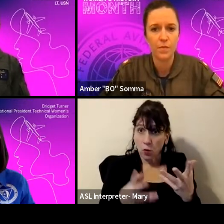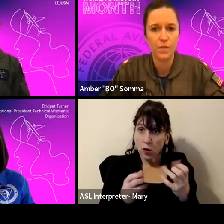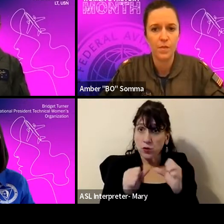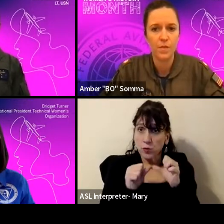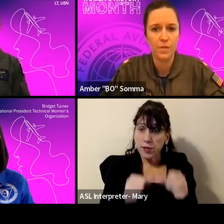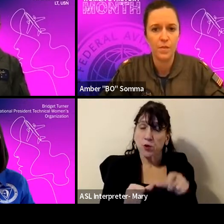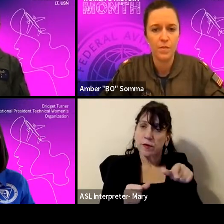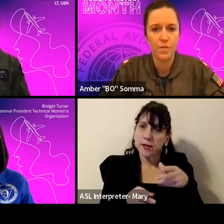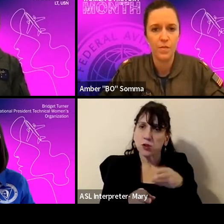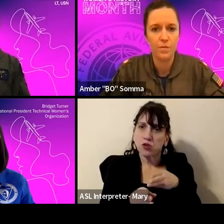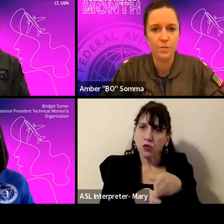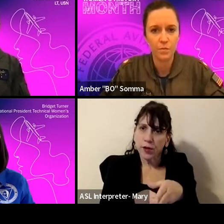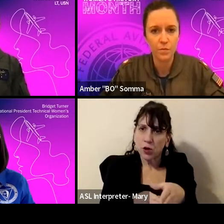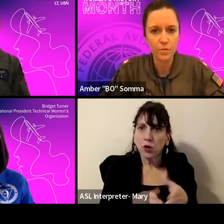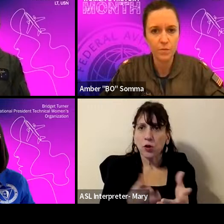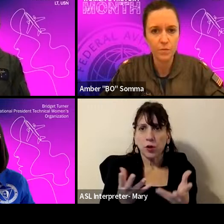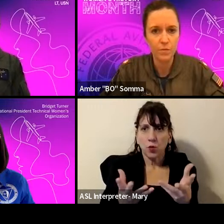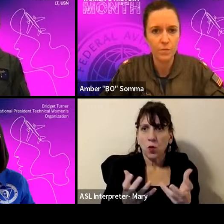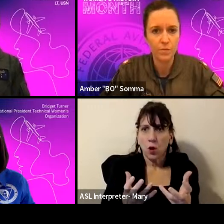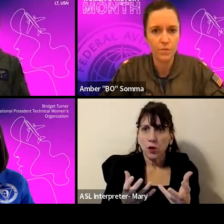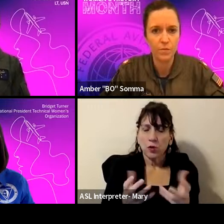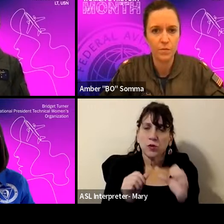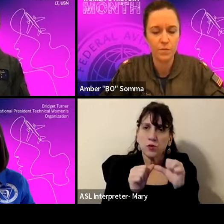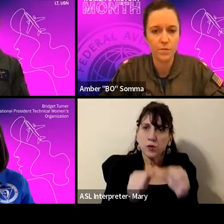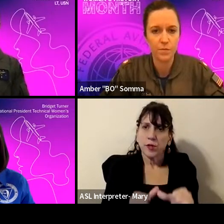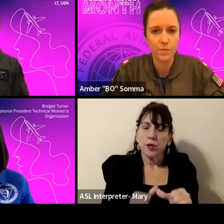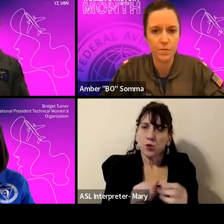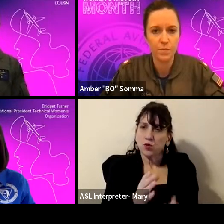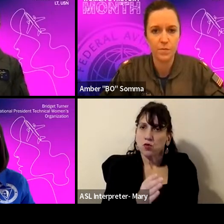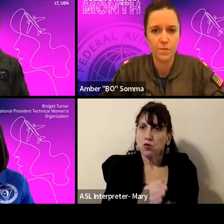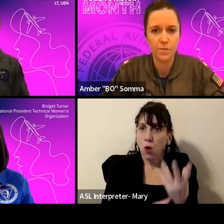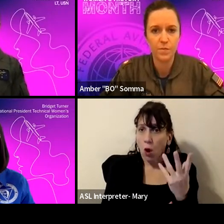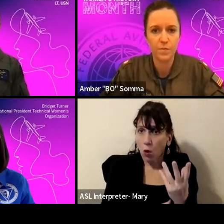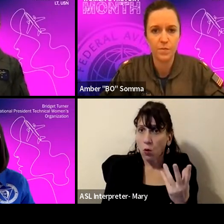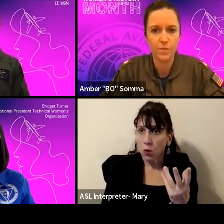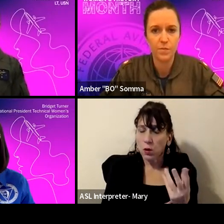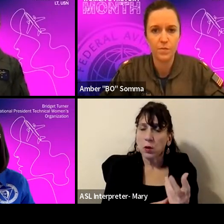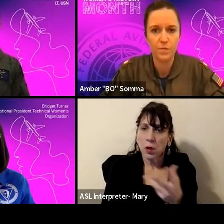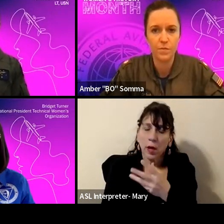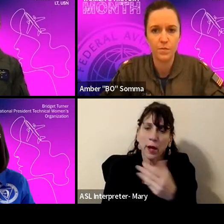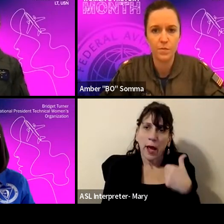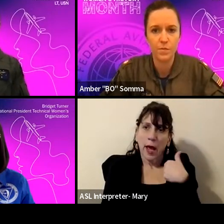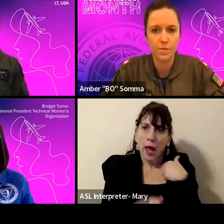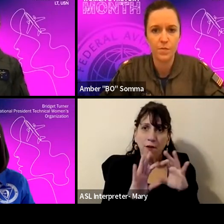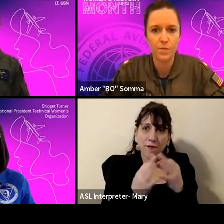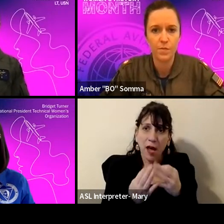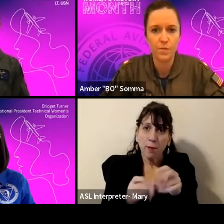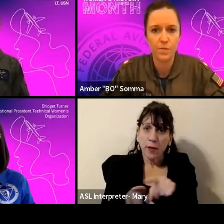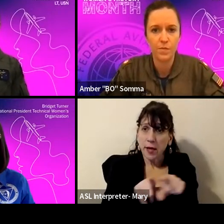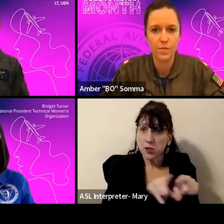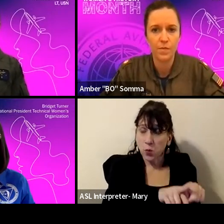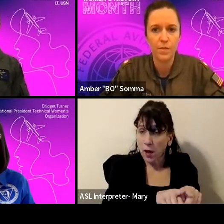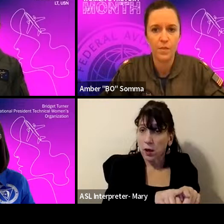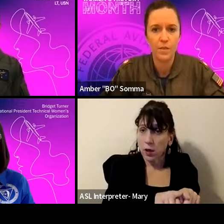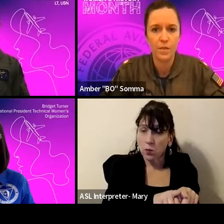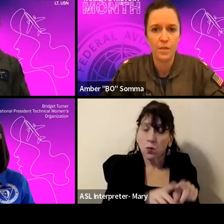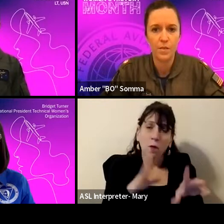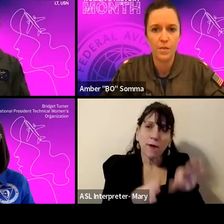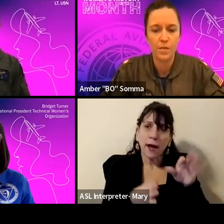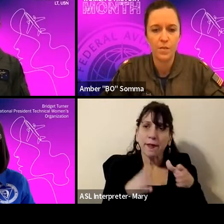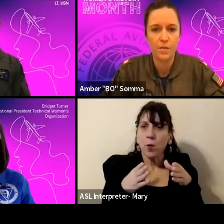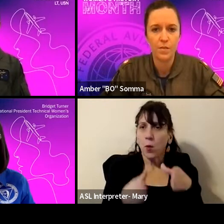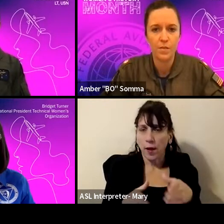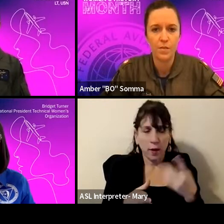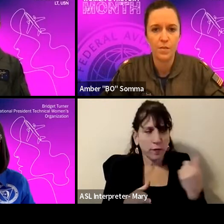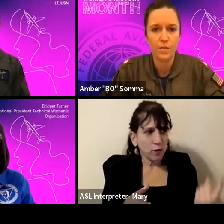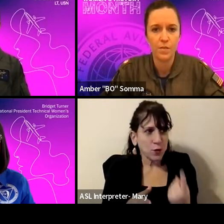this career, you want to continue to grow and have a family as well, we'll find a way. I mean, there